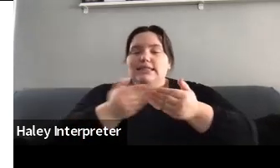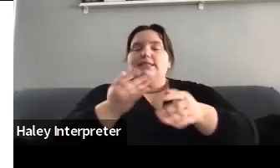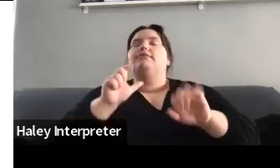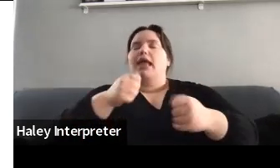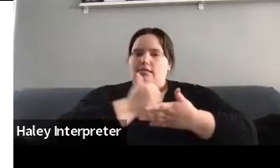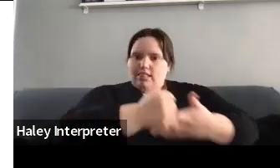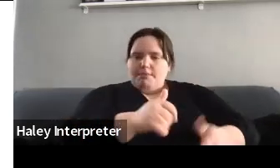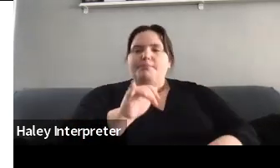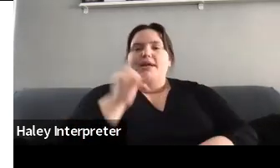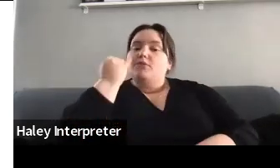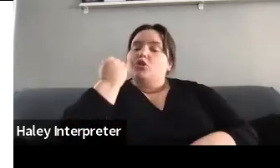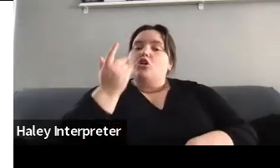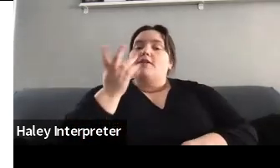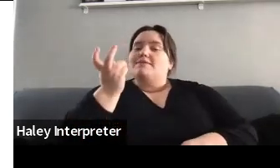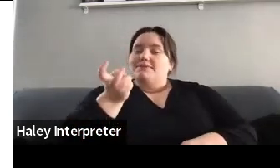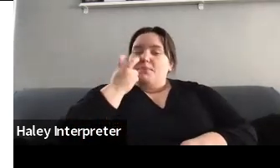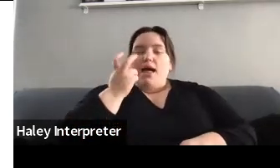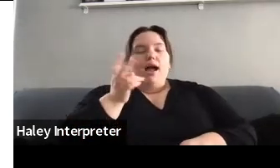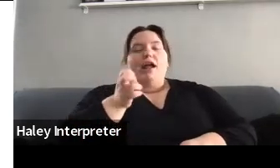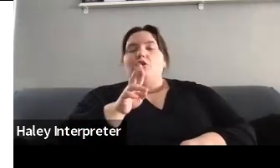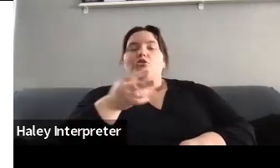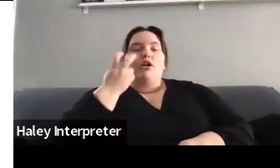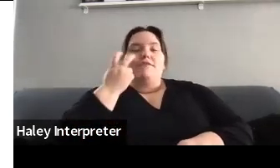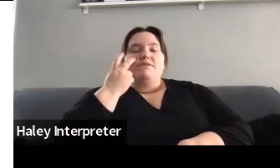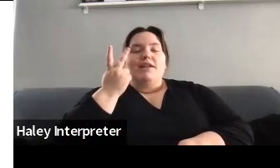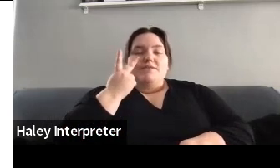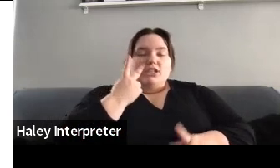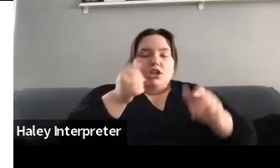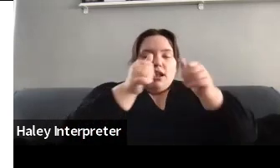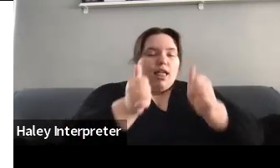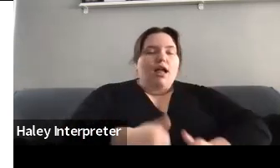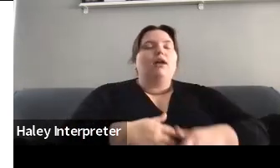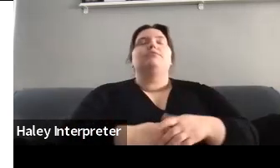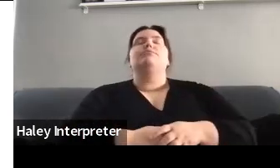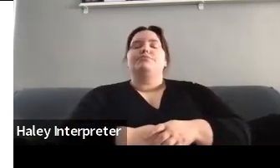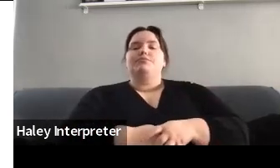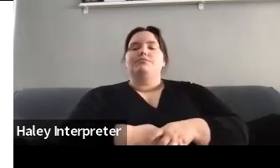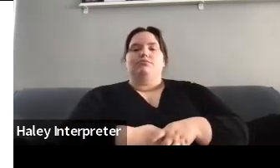If you have low vision or some other, need.